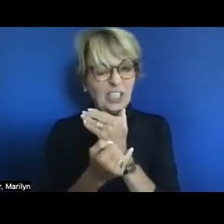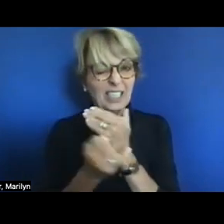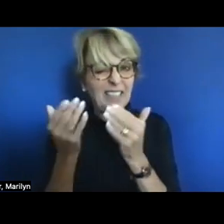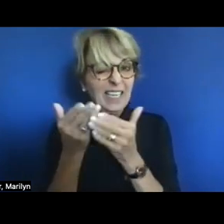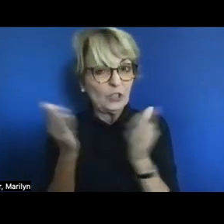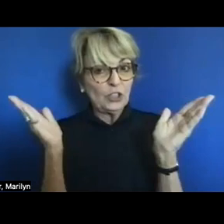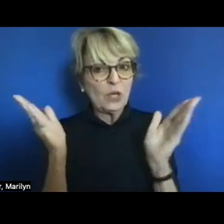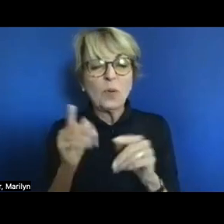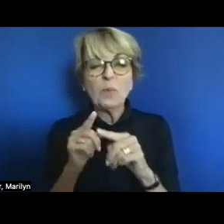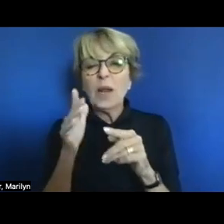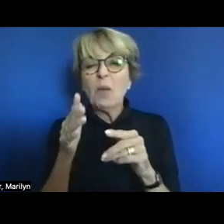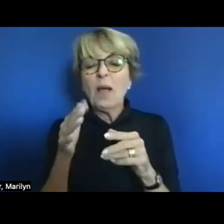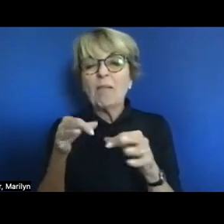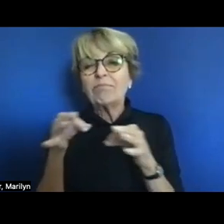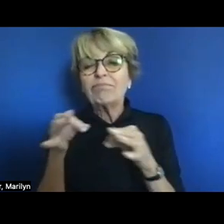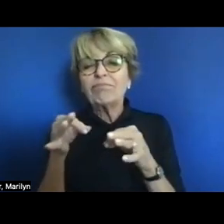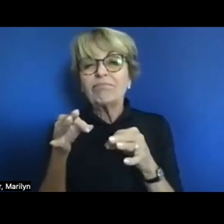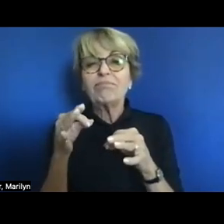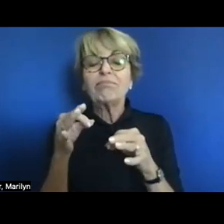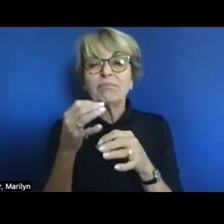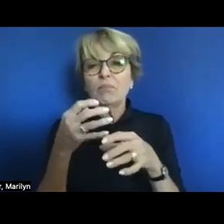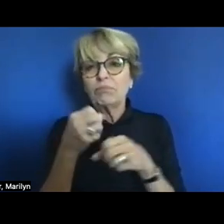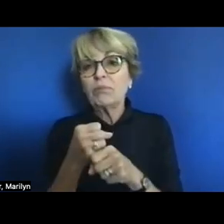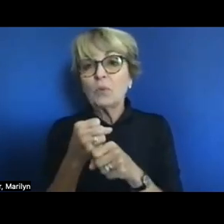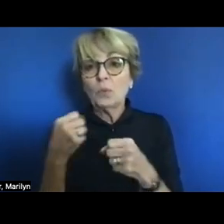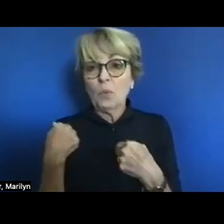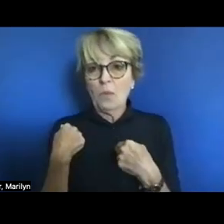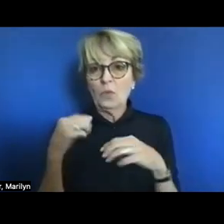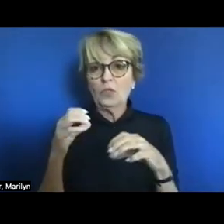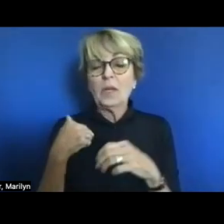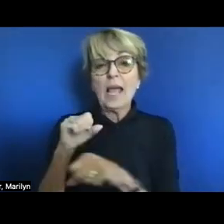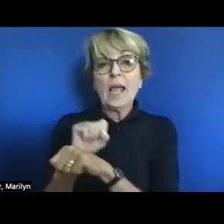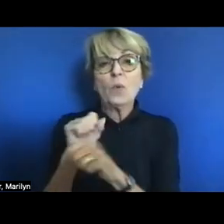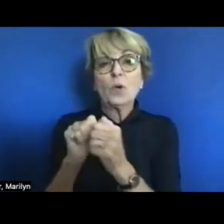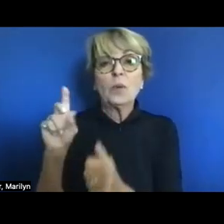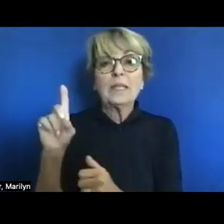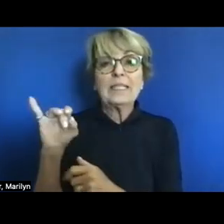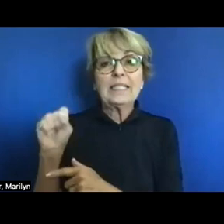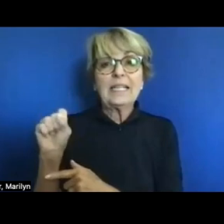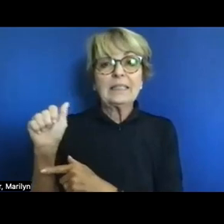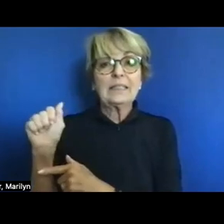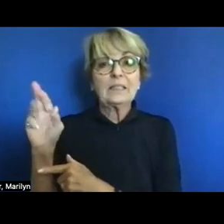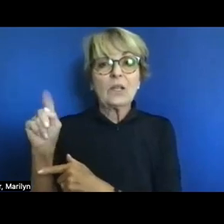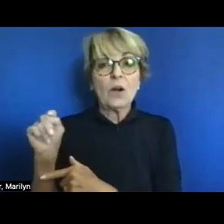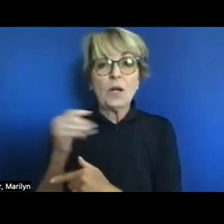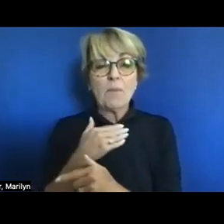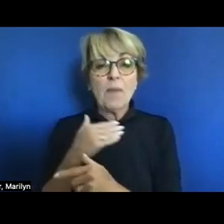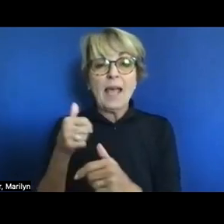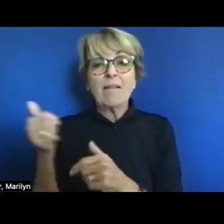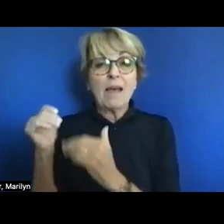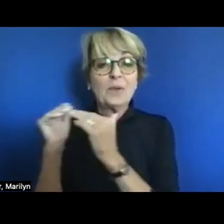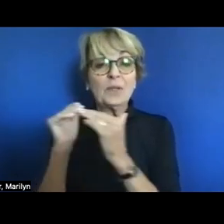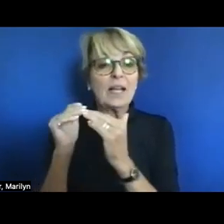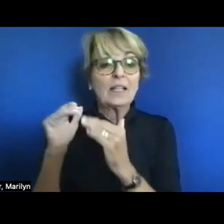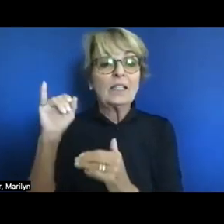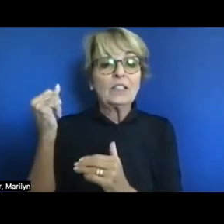just go through another brief overview about what we're doing. I work with Disart. My fellow colleagues, Jill